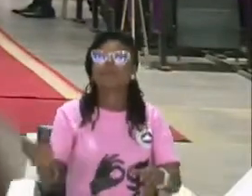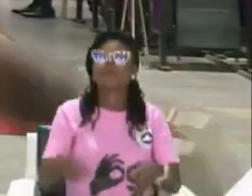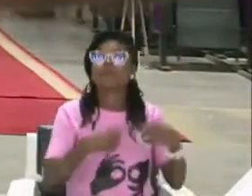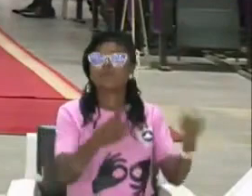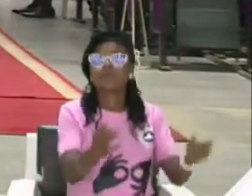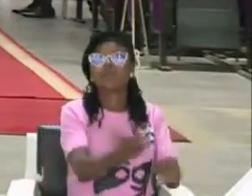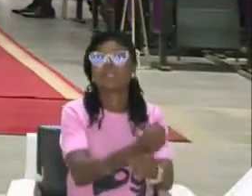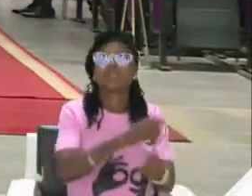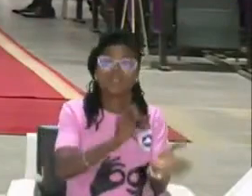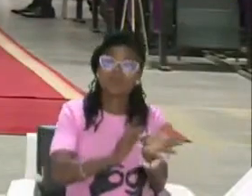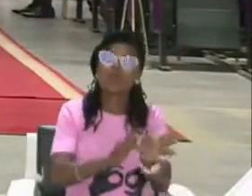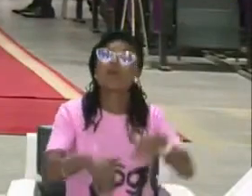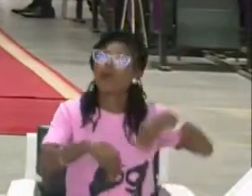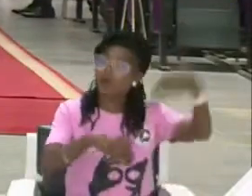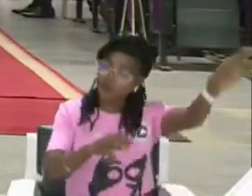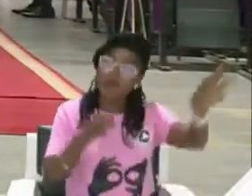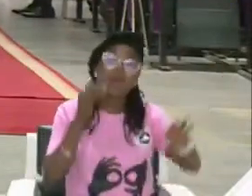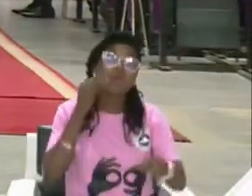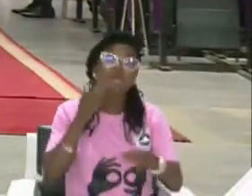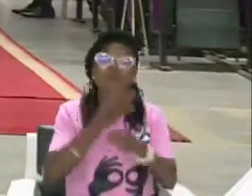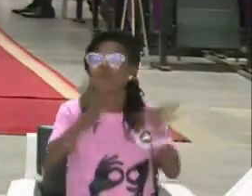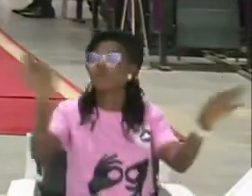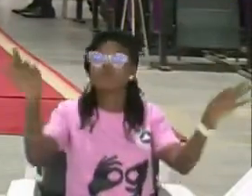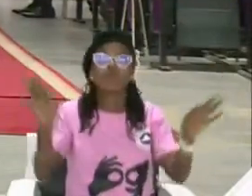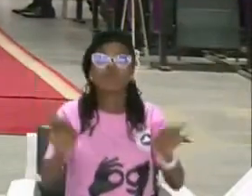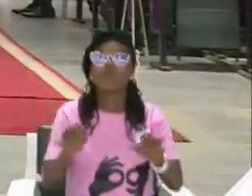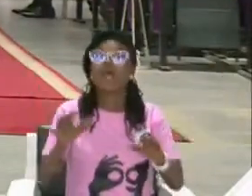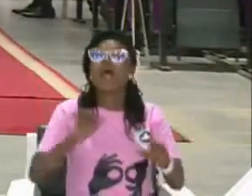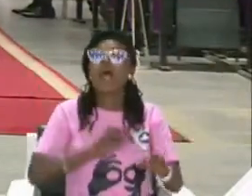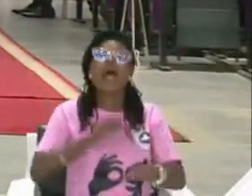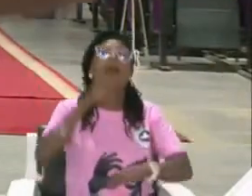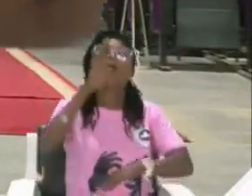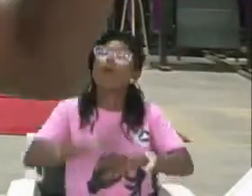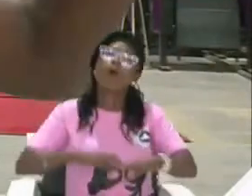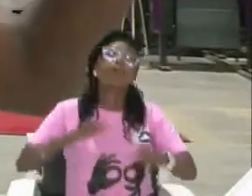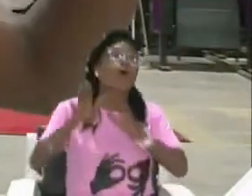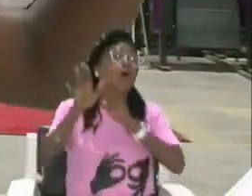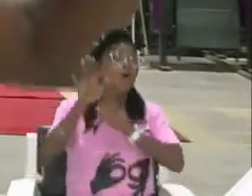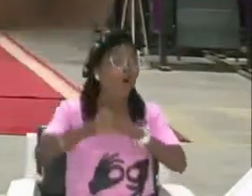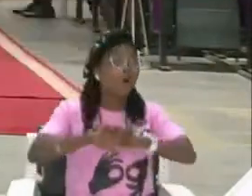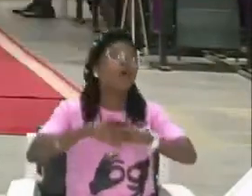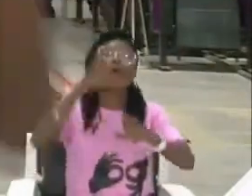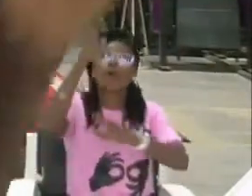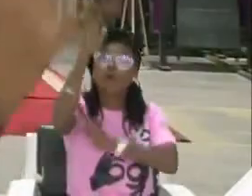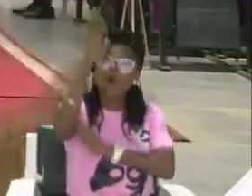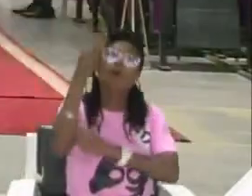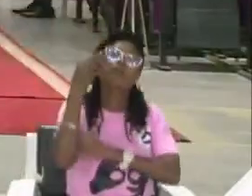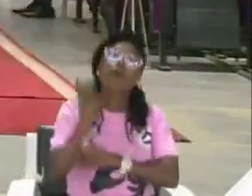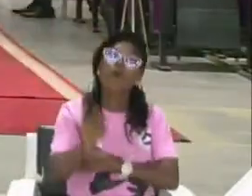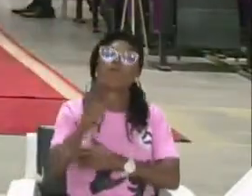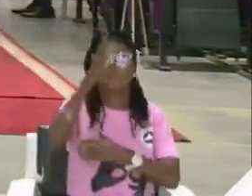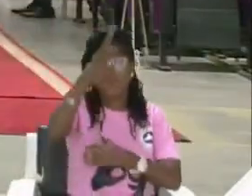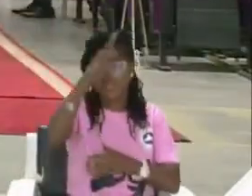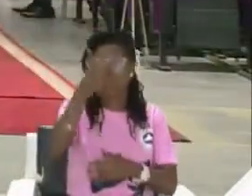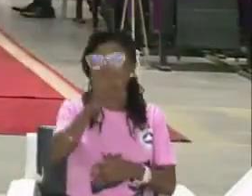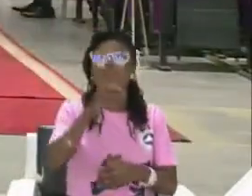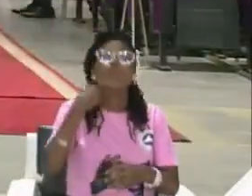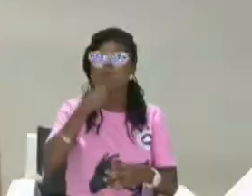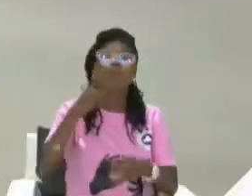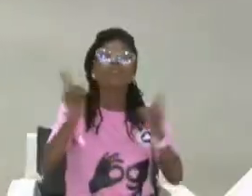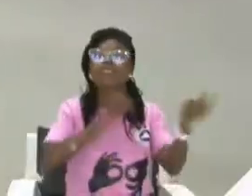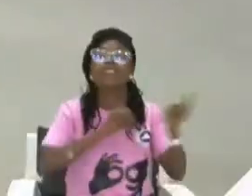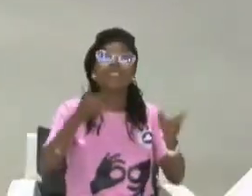home. I want to thank God because I called on the God of Daddy Adeboye and he answered me. Who